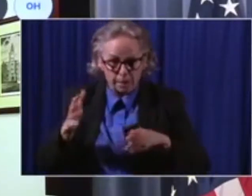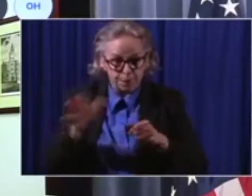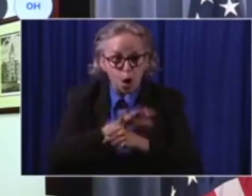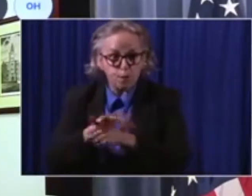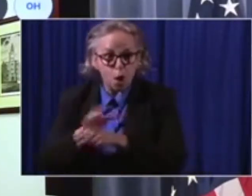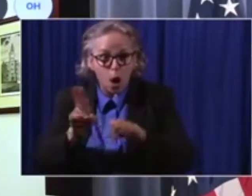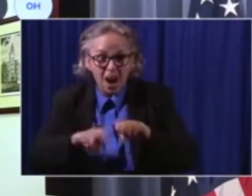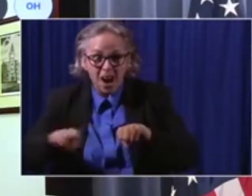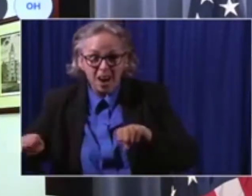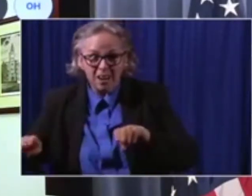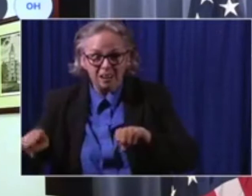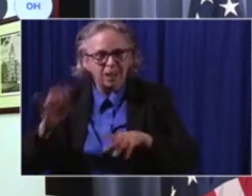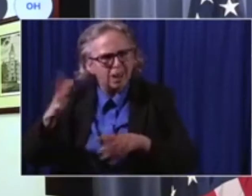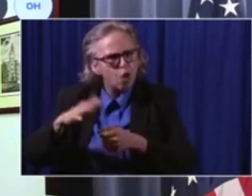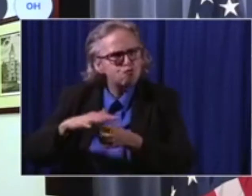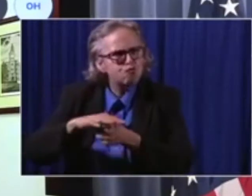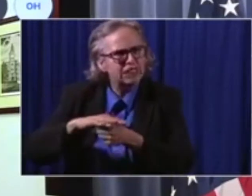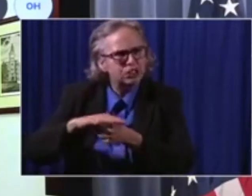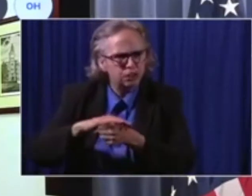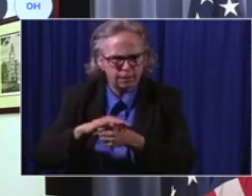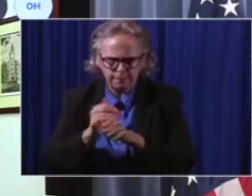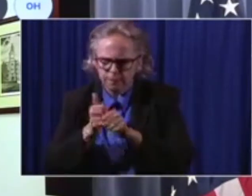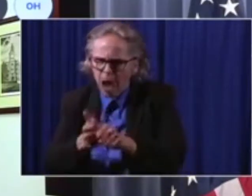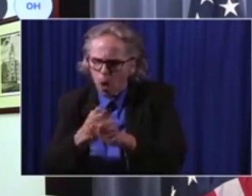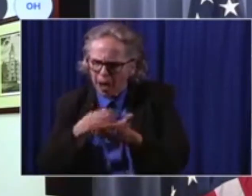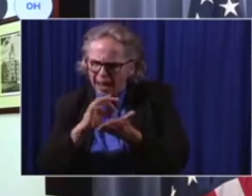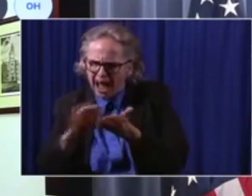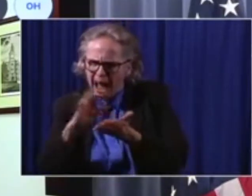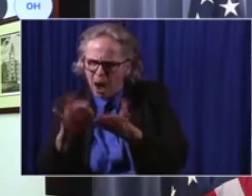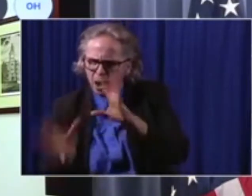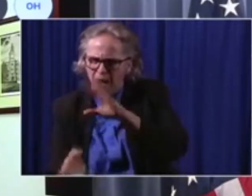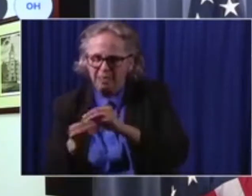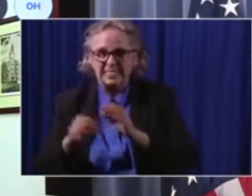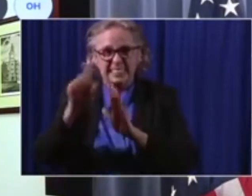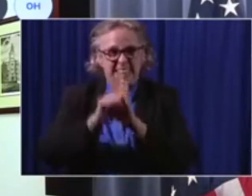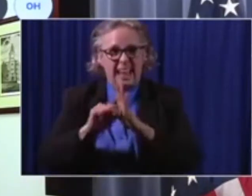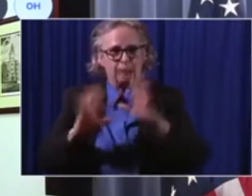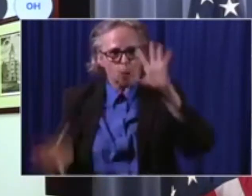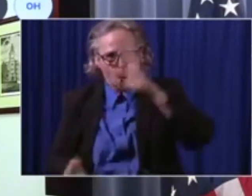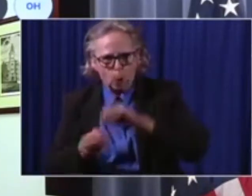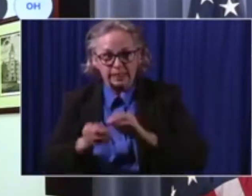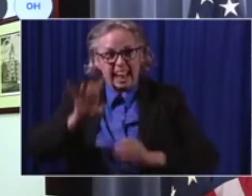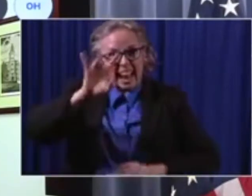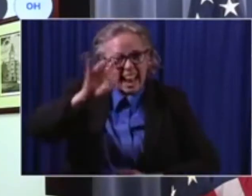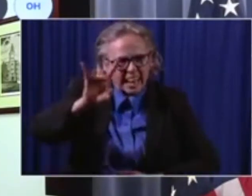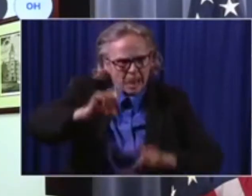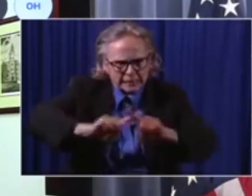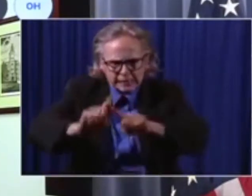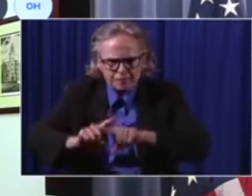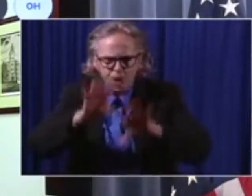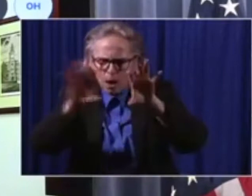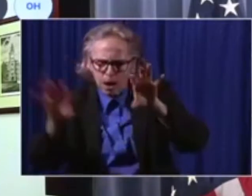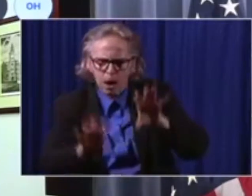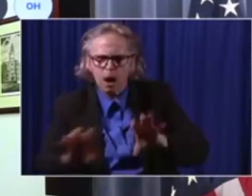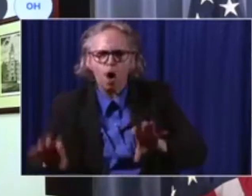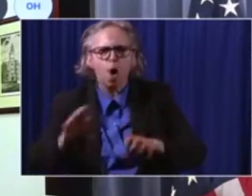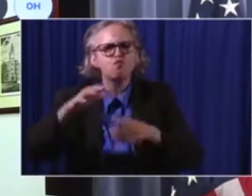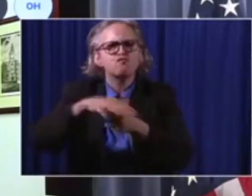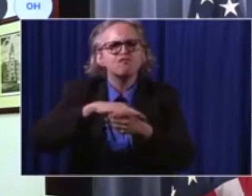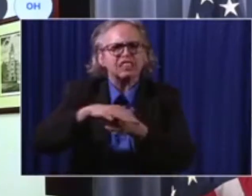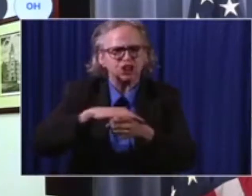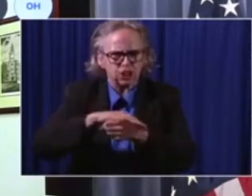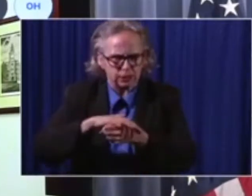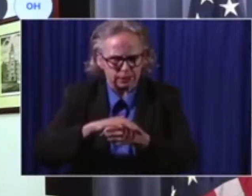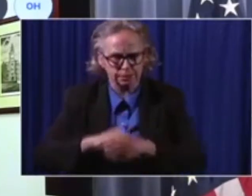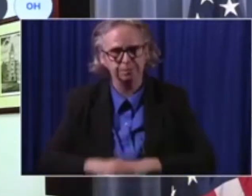state is separated into 8 emergency management regions, and we have managed this illness through the Ohio Department of Health and through the